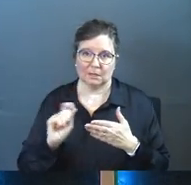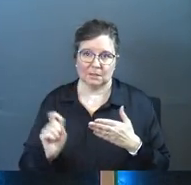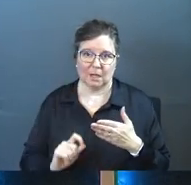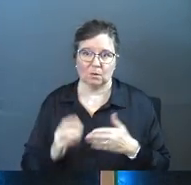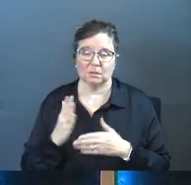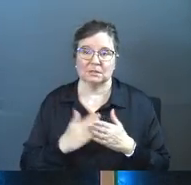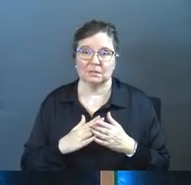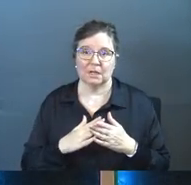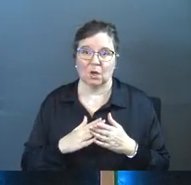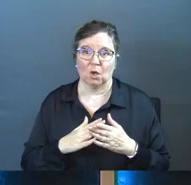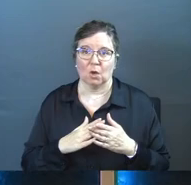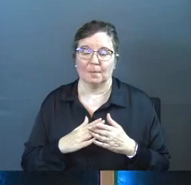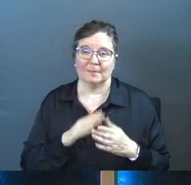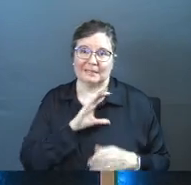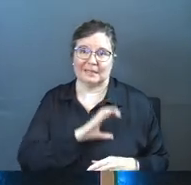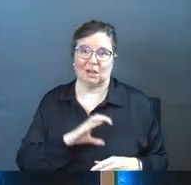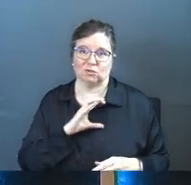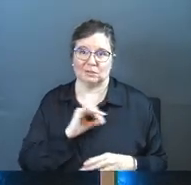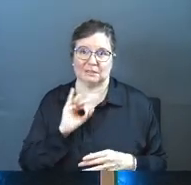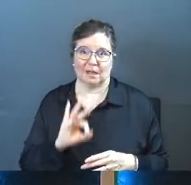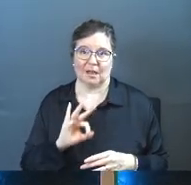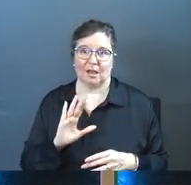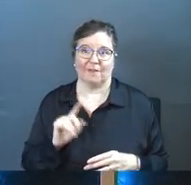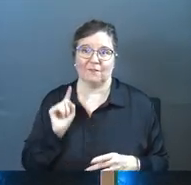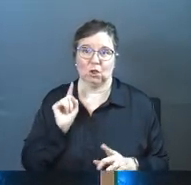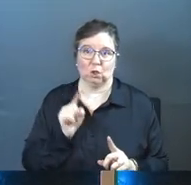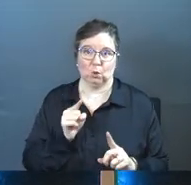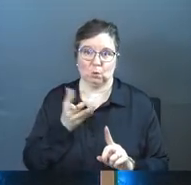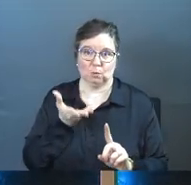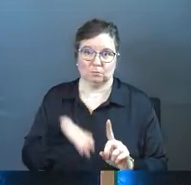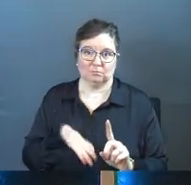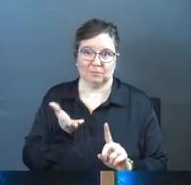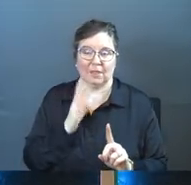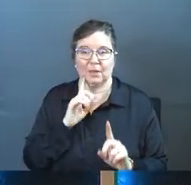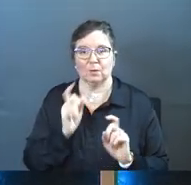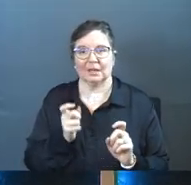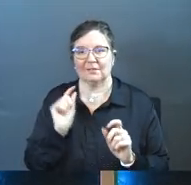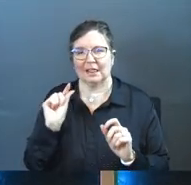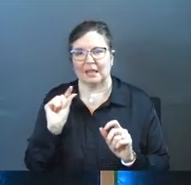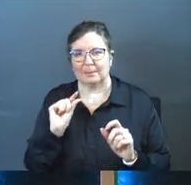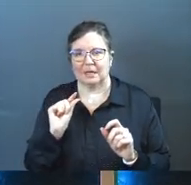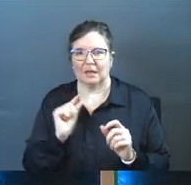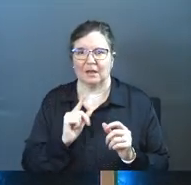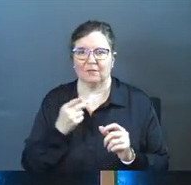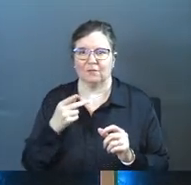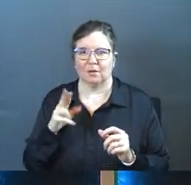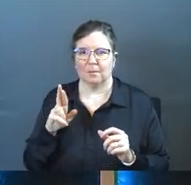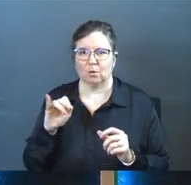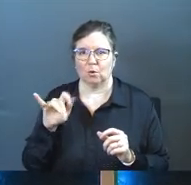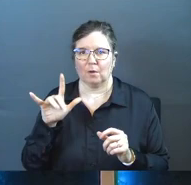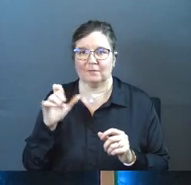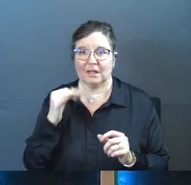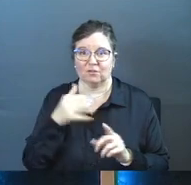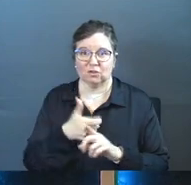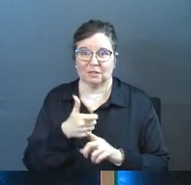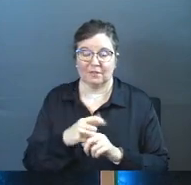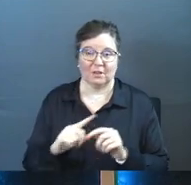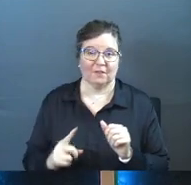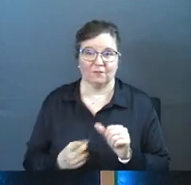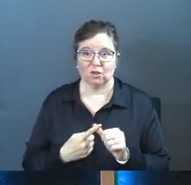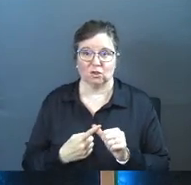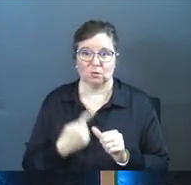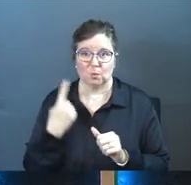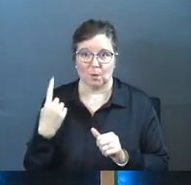down some attributes of you. And this is going to give you a little bit of a profile of yourself. So the very